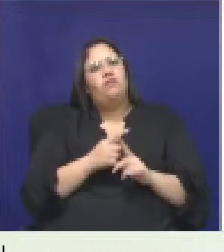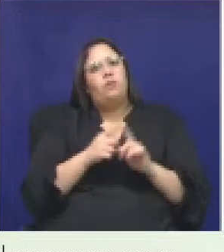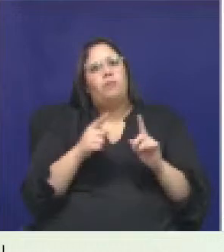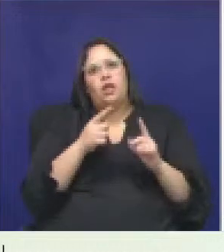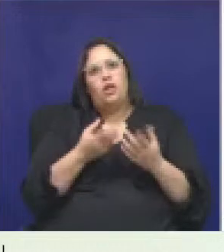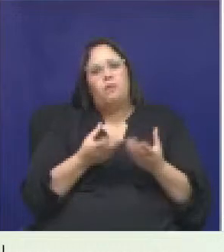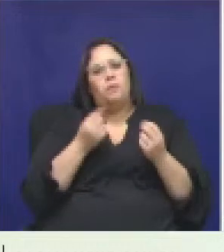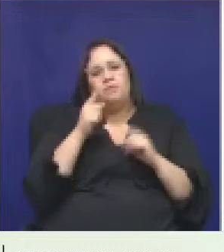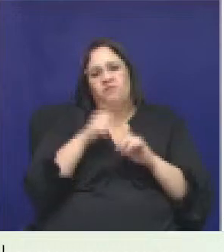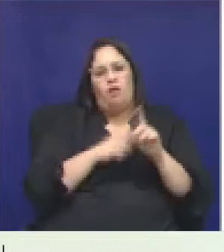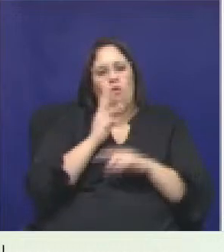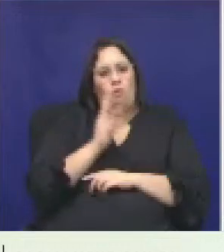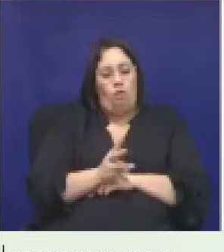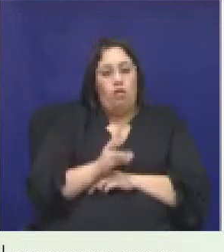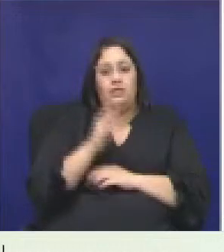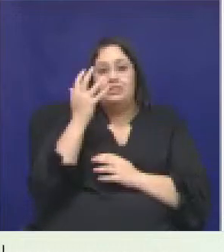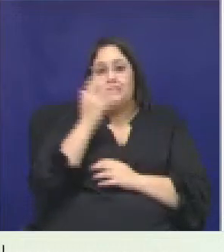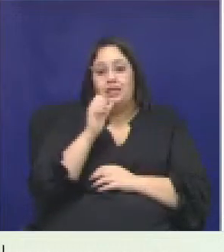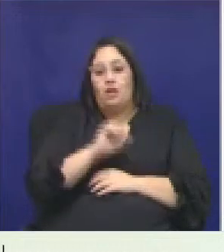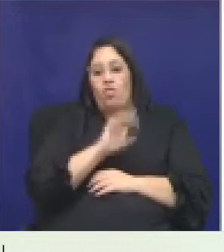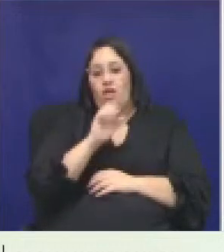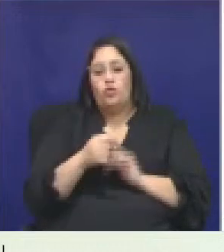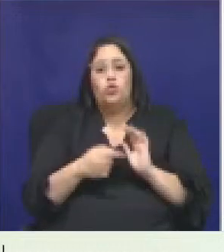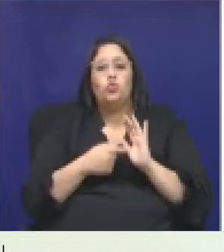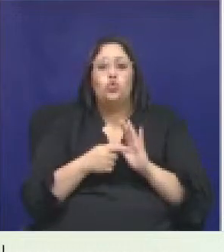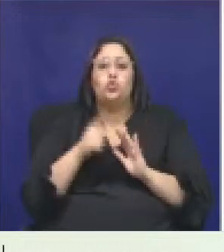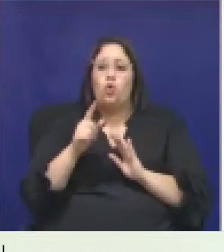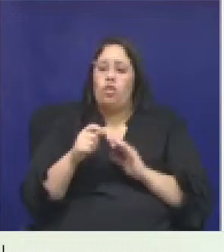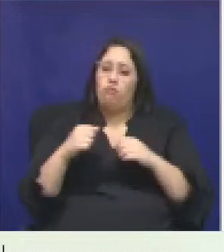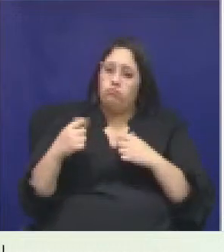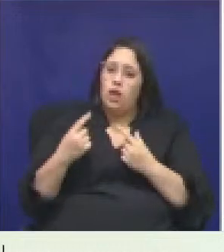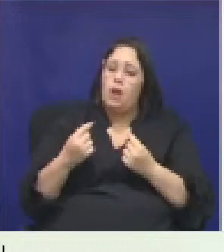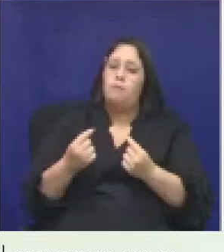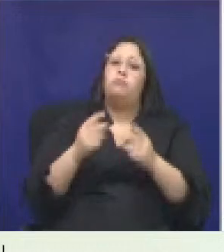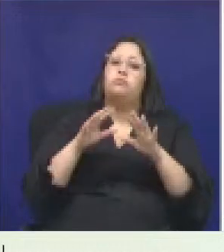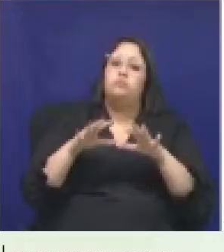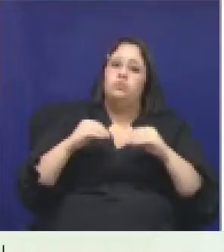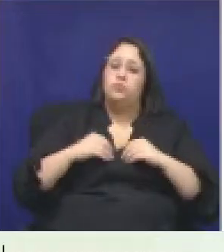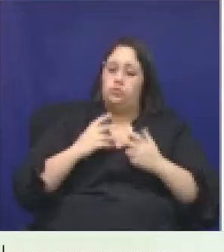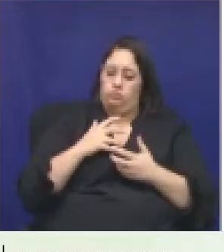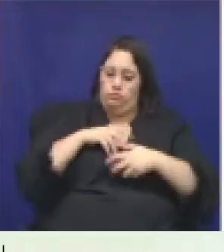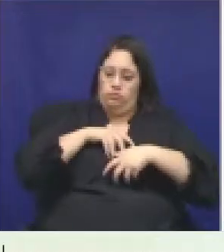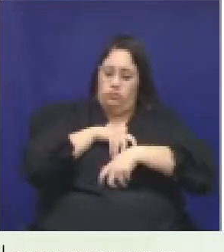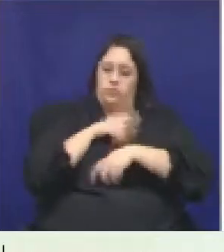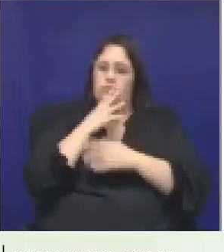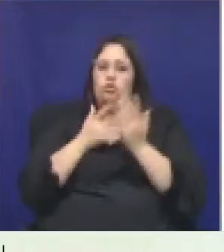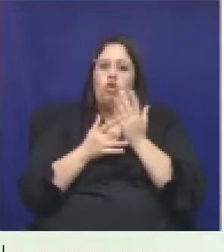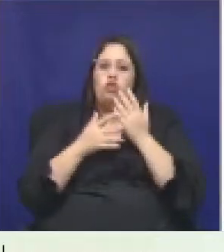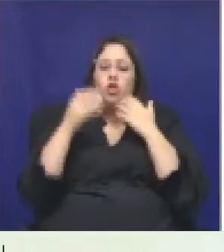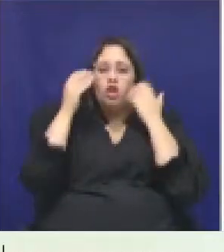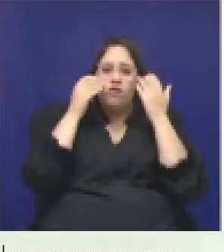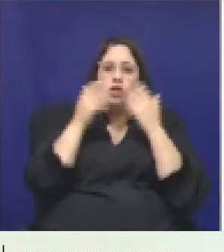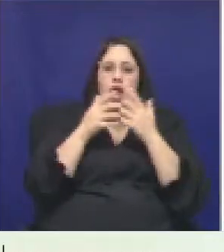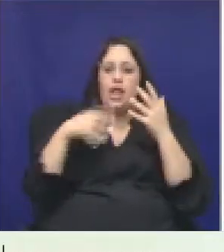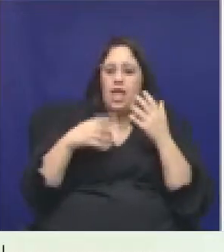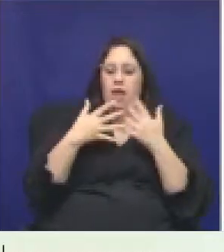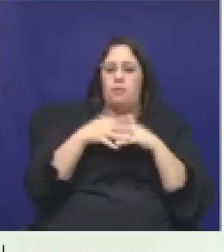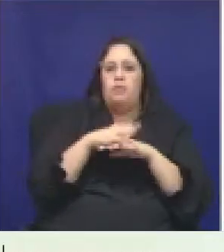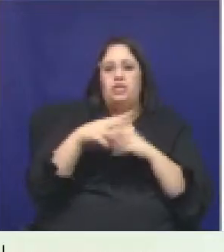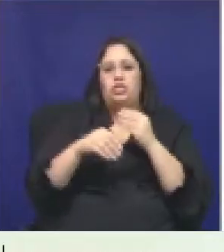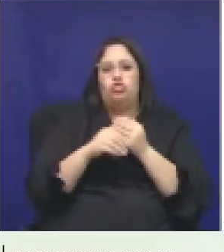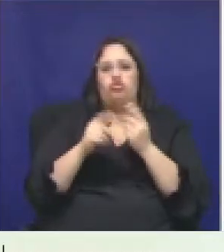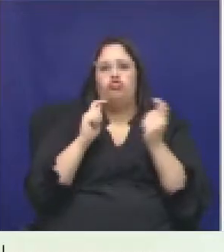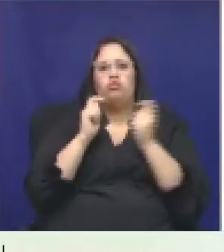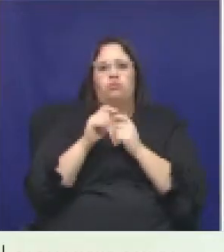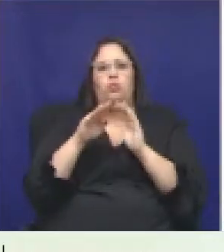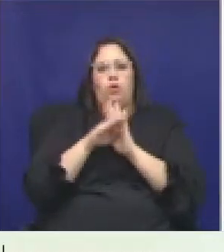to failure. Stats SA has demonstrated its agility to adopt technological innovations and implement a digital transformation program to increase